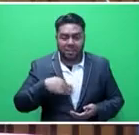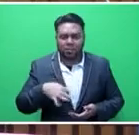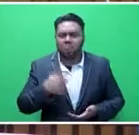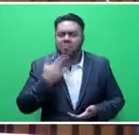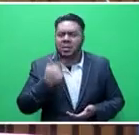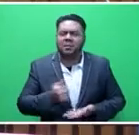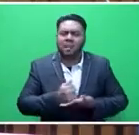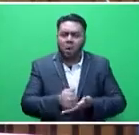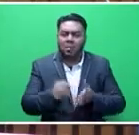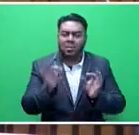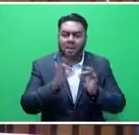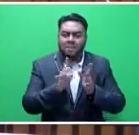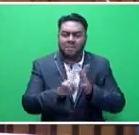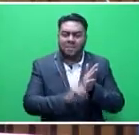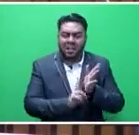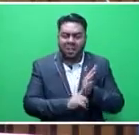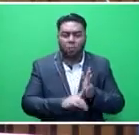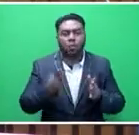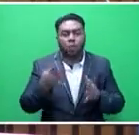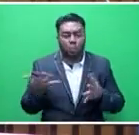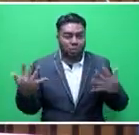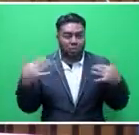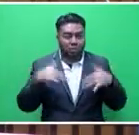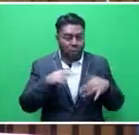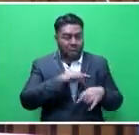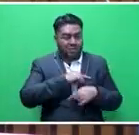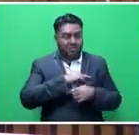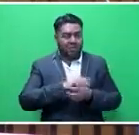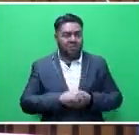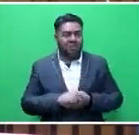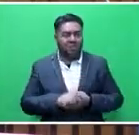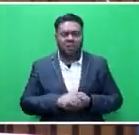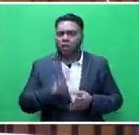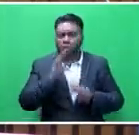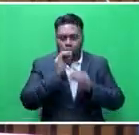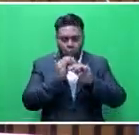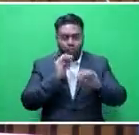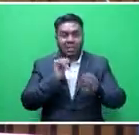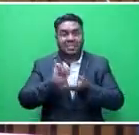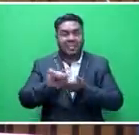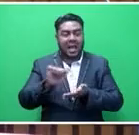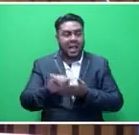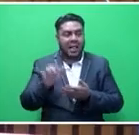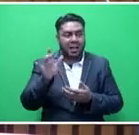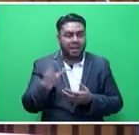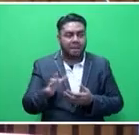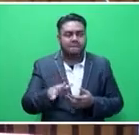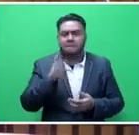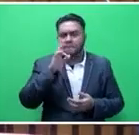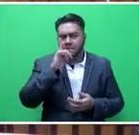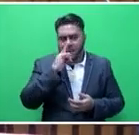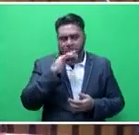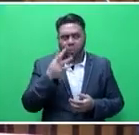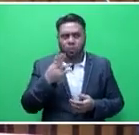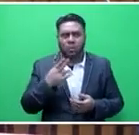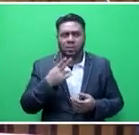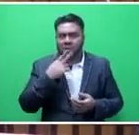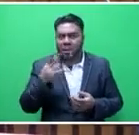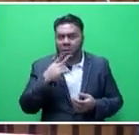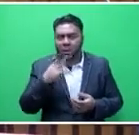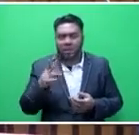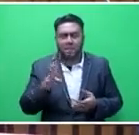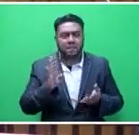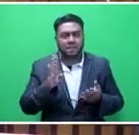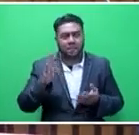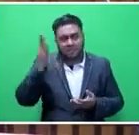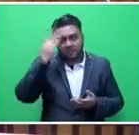thank all those people who reached out to us. And it's not just the Suki sellers. There are people who run sell tobacco in their normal shops, the mum and